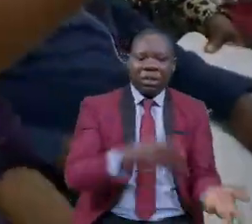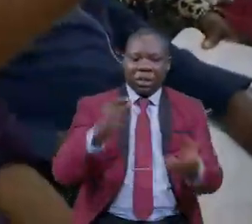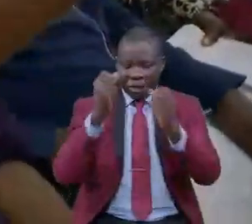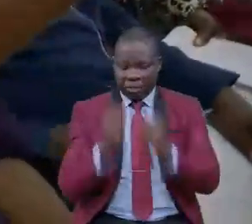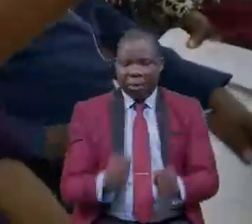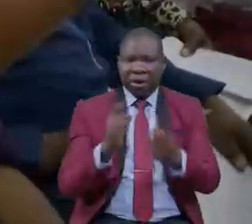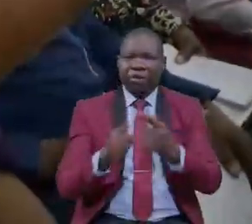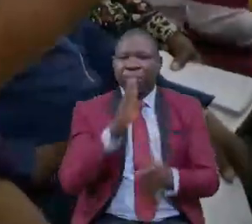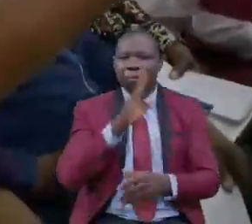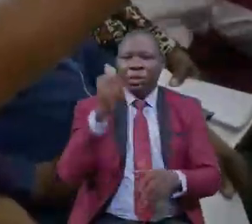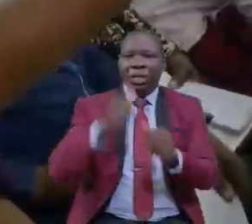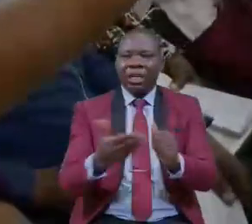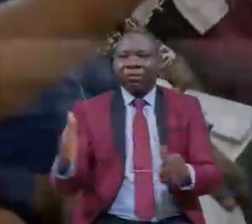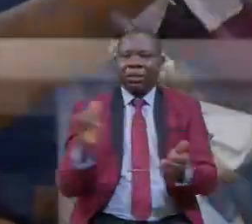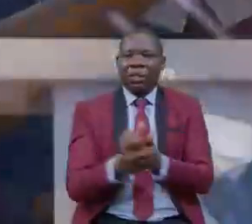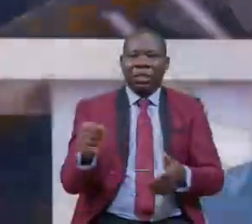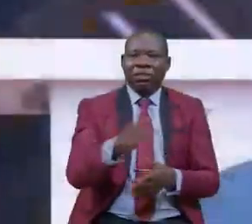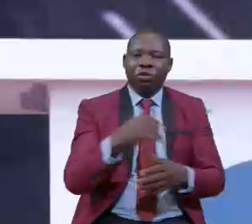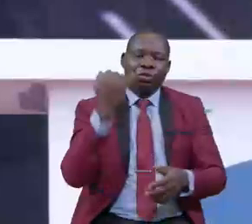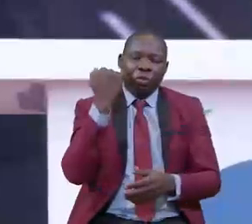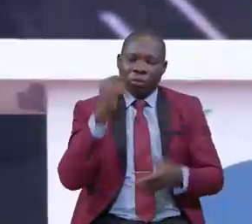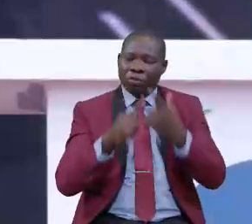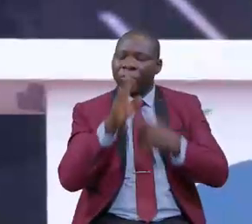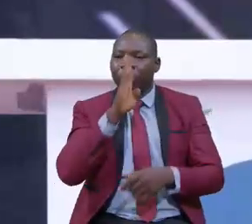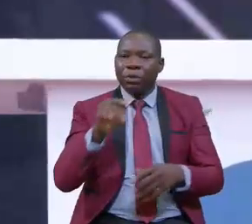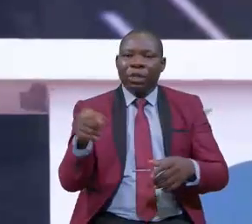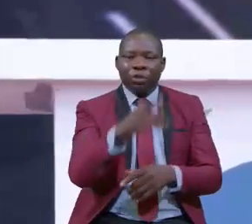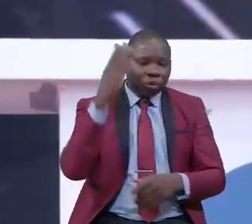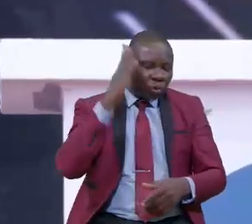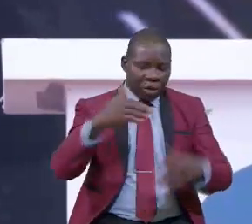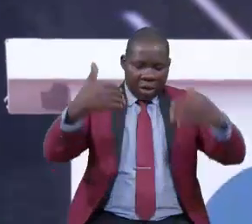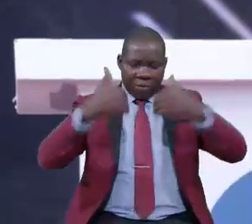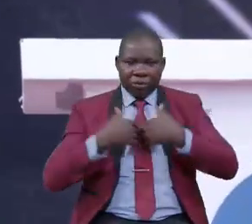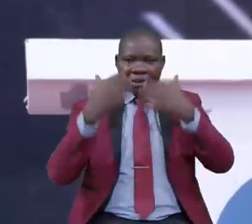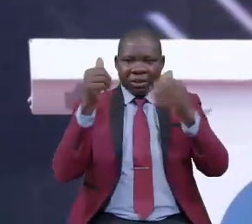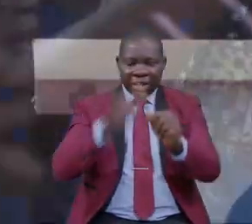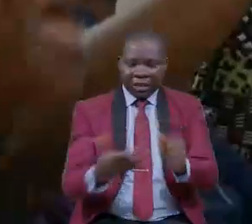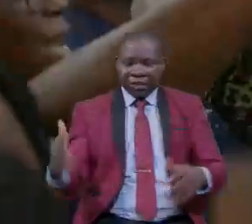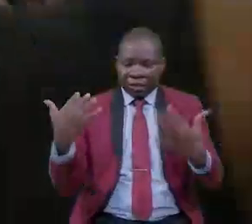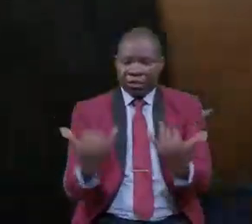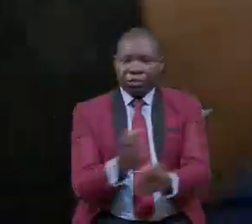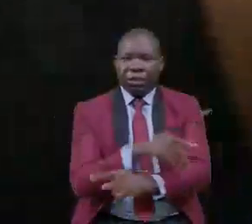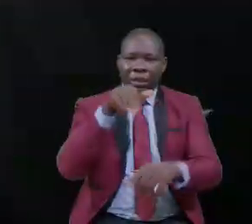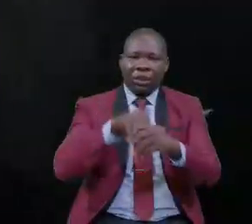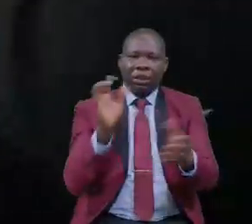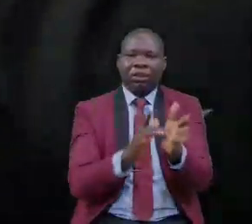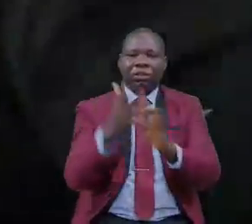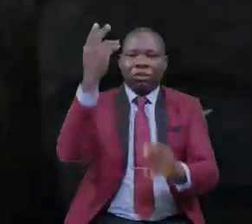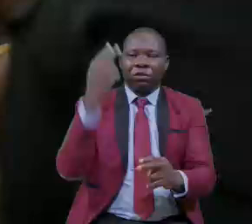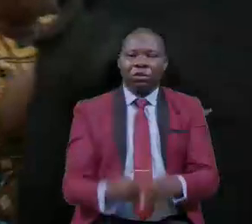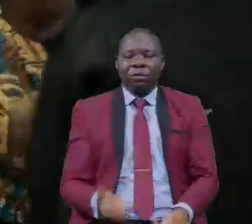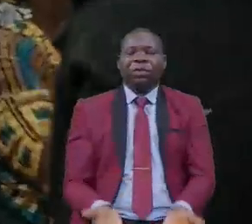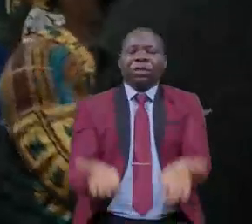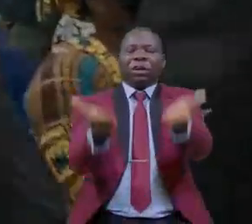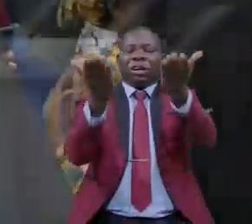be, everything you are called to be, you possess everything today in Jesus' name. Rise